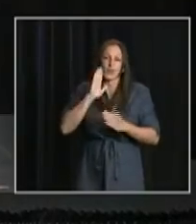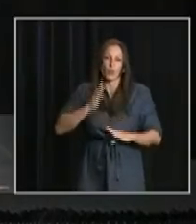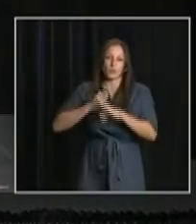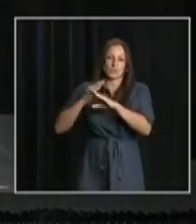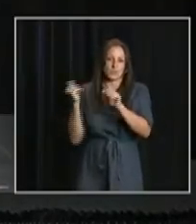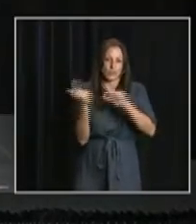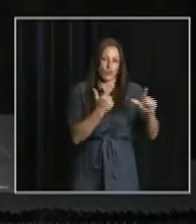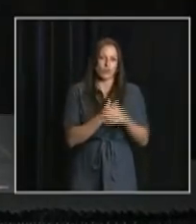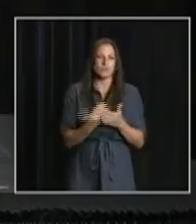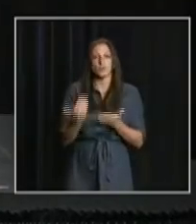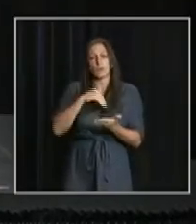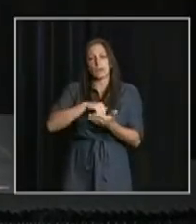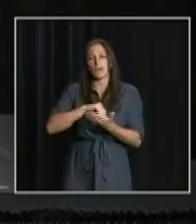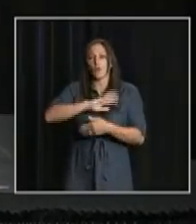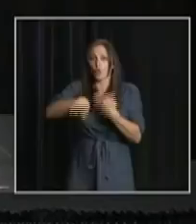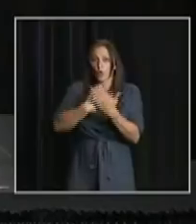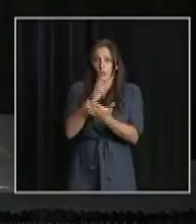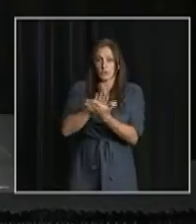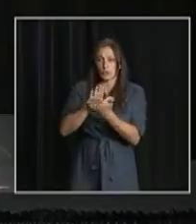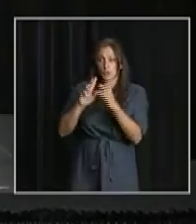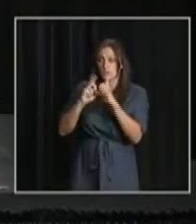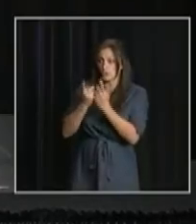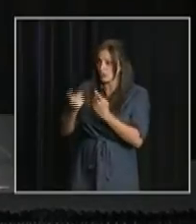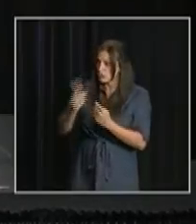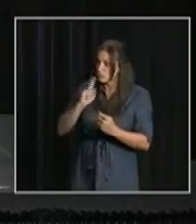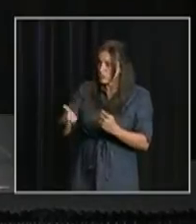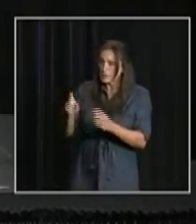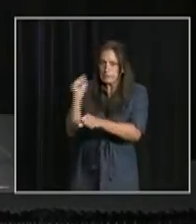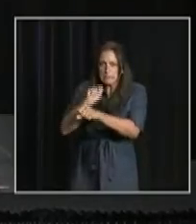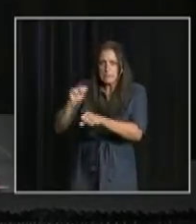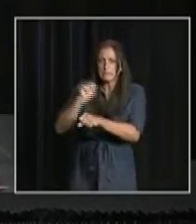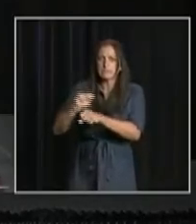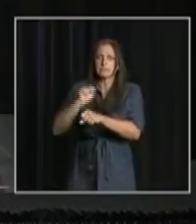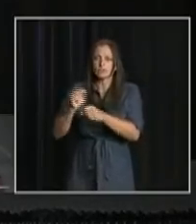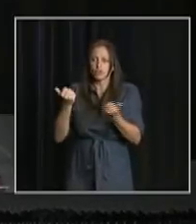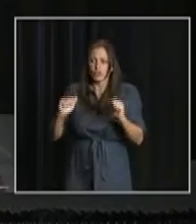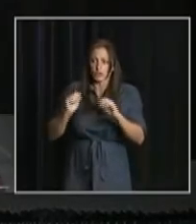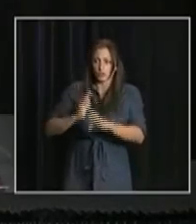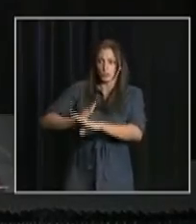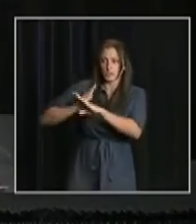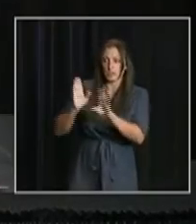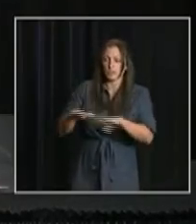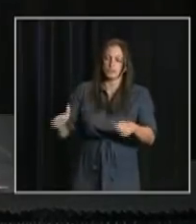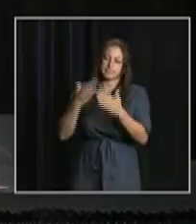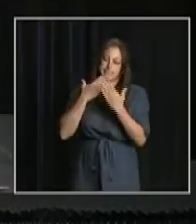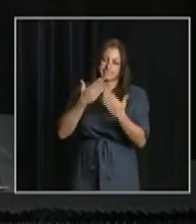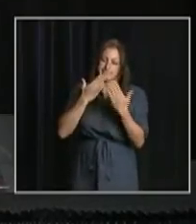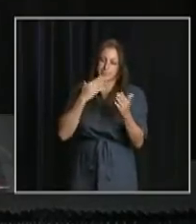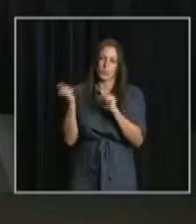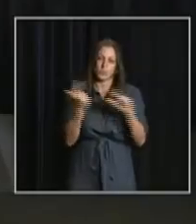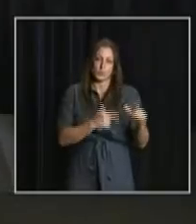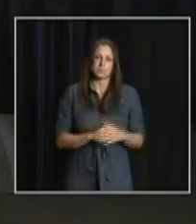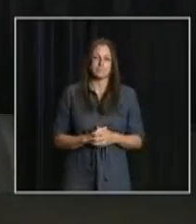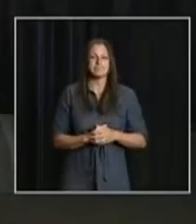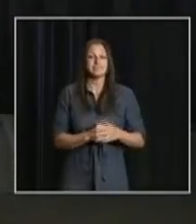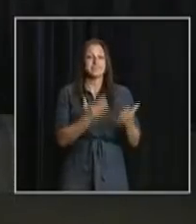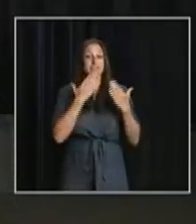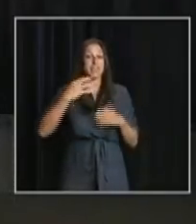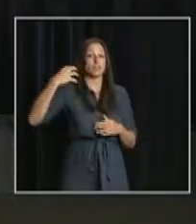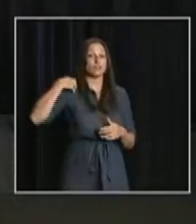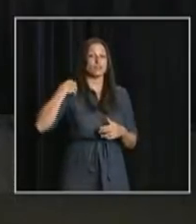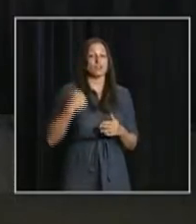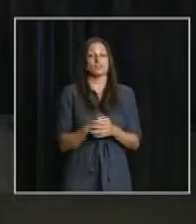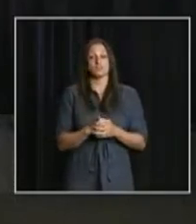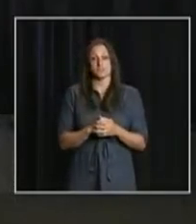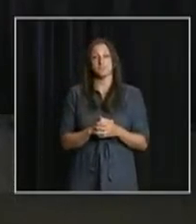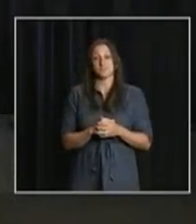thanks to the school districts that are really stepping up and making this happen and protecting the children in their district. All right. Thank you, Judge. And just as we